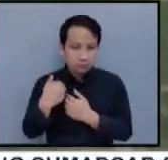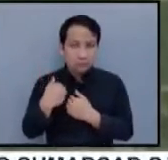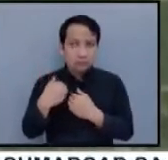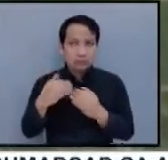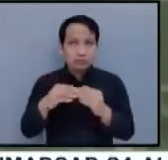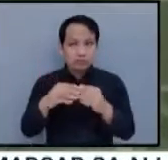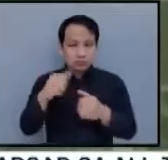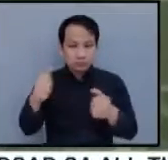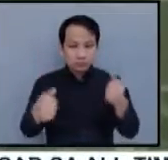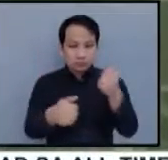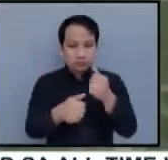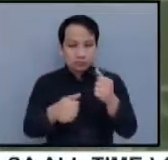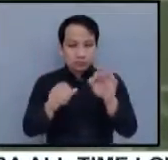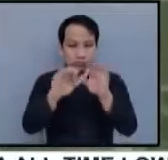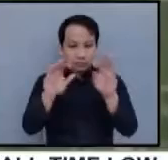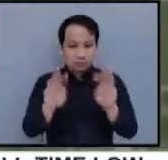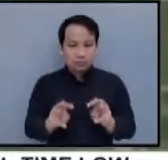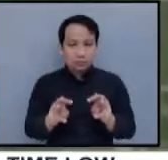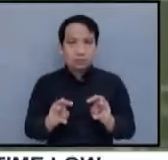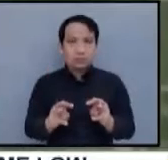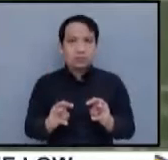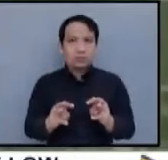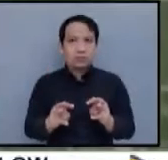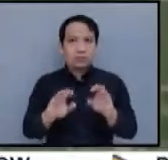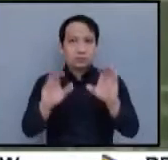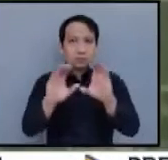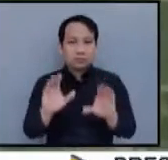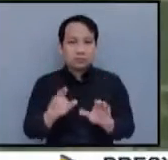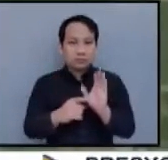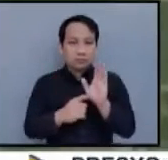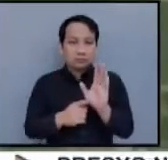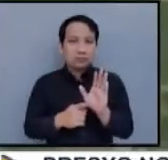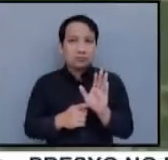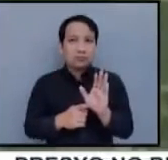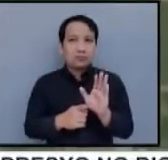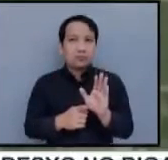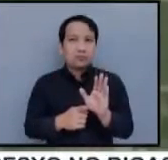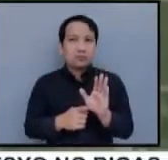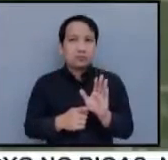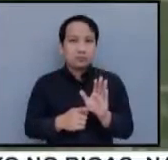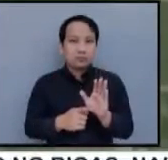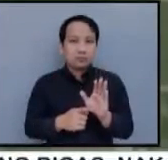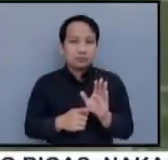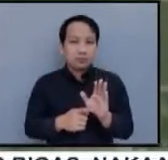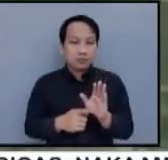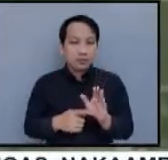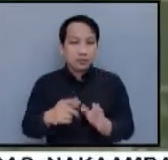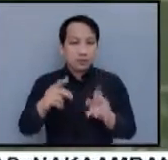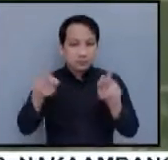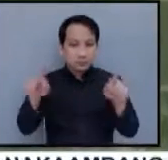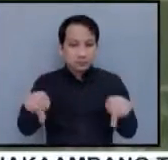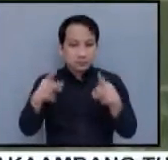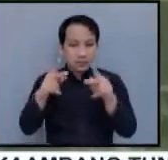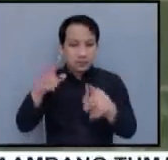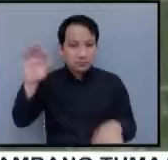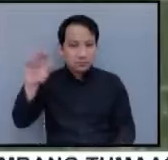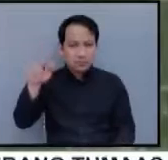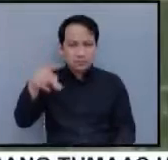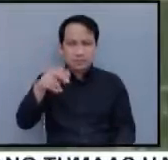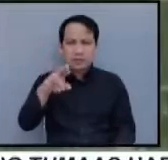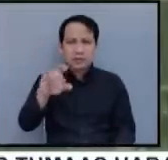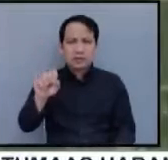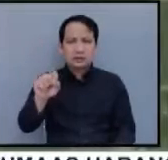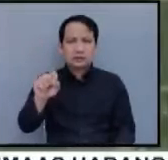Nations Framework Convention on Climate Change and the Paris Agreement to cut their greenhouse gas